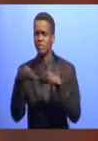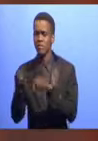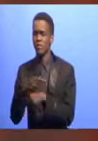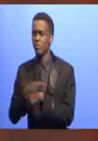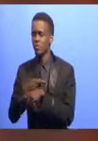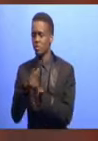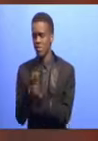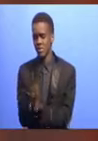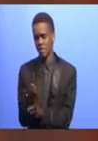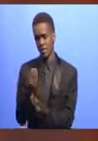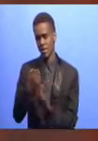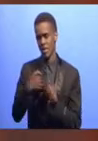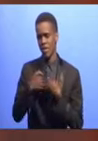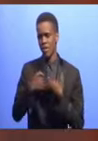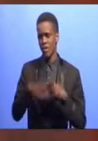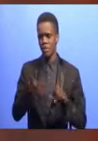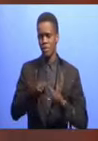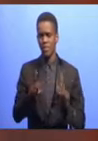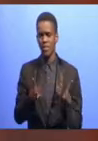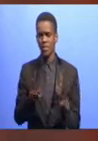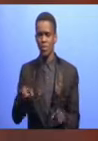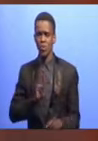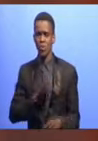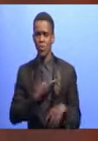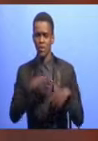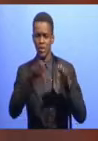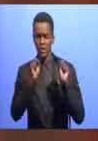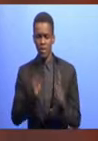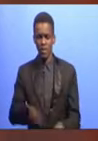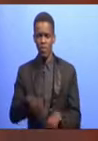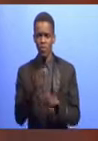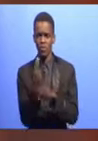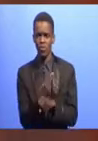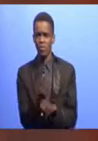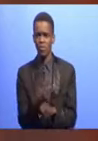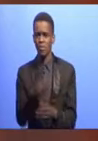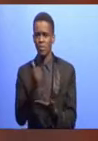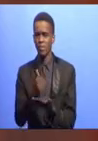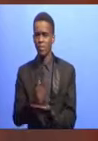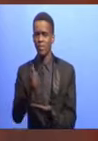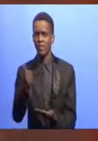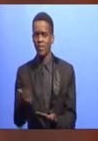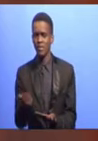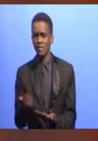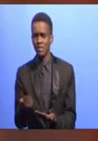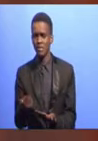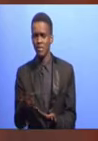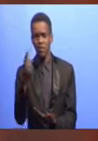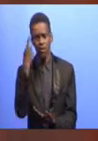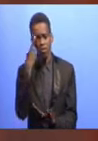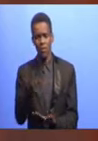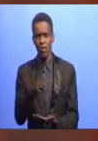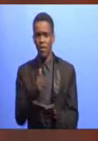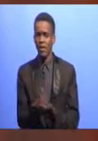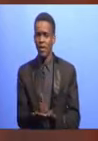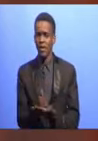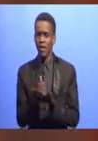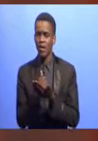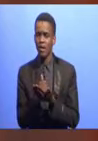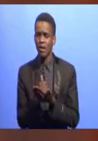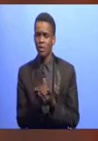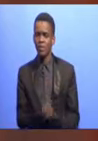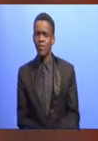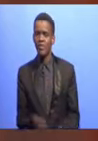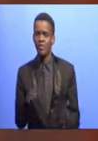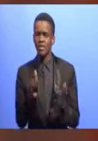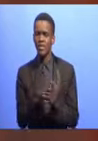ya dibenkele tse e leng gore reka ko tsone e ko tlase ya go tsaya dithuto tsa mo gae. So mo ke kgotlho e leng gore e tona thata e